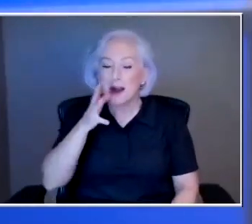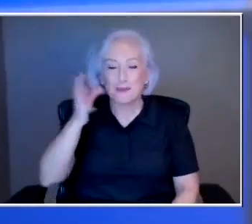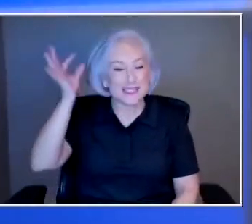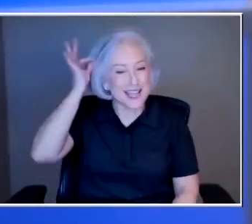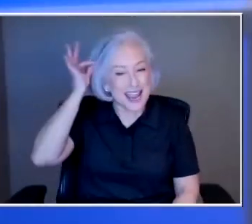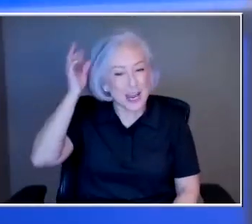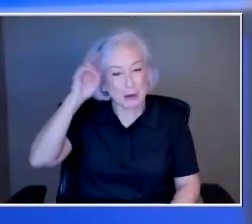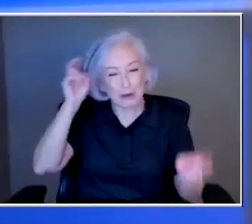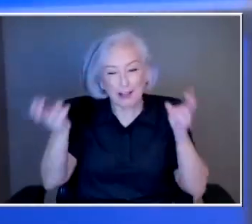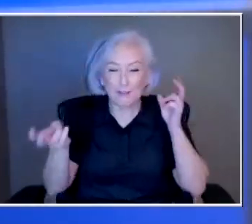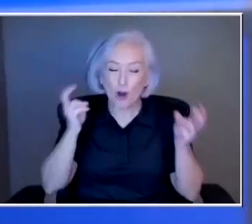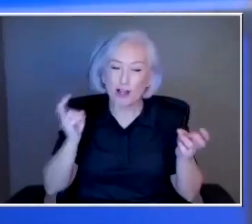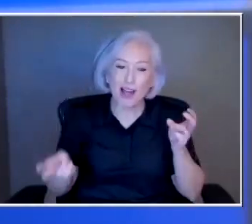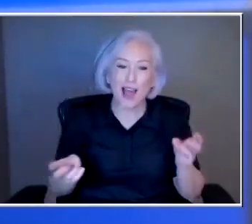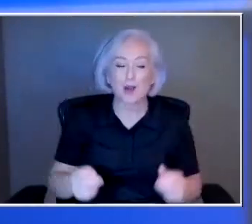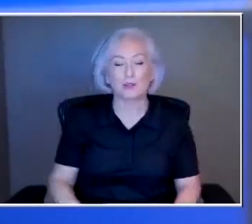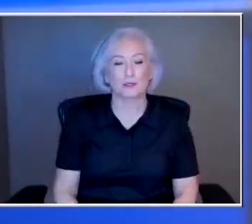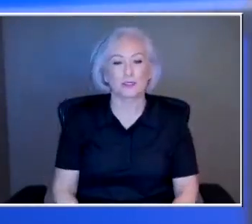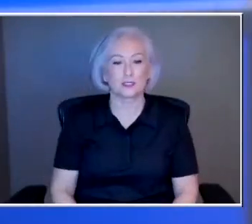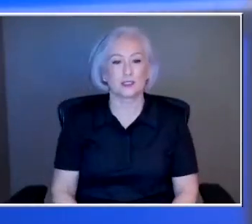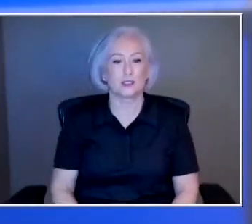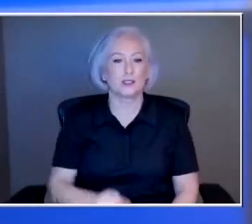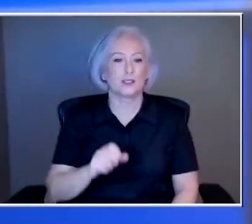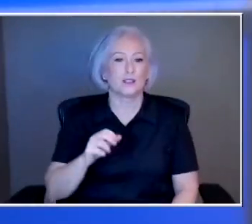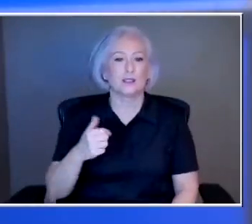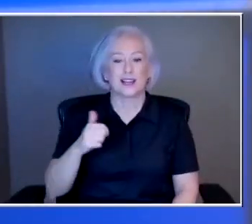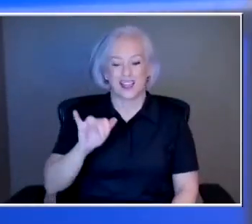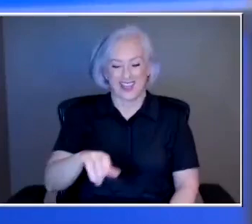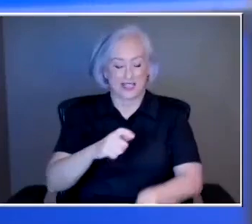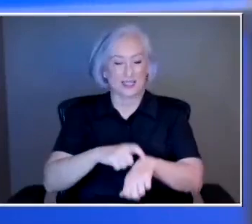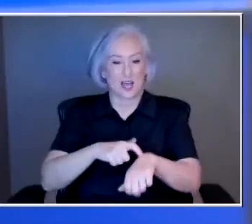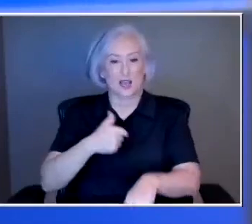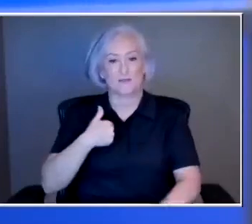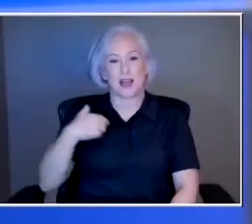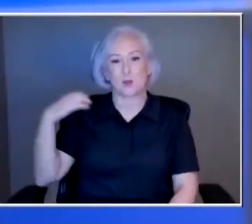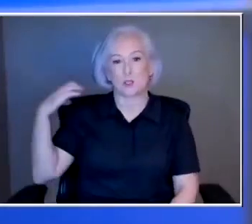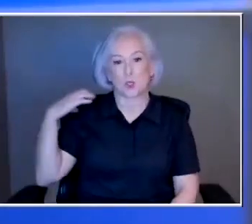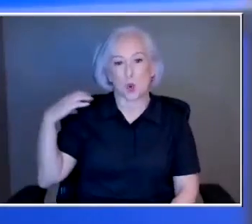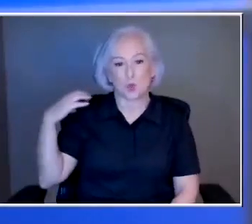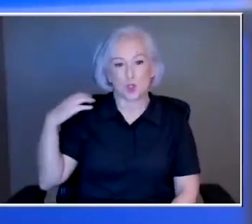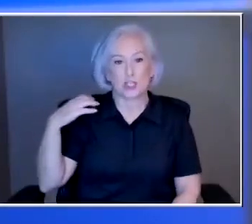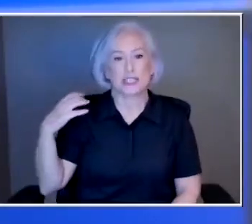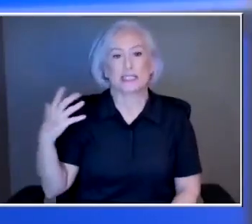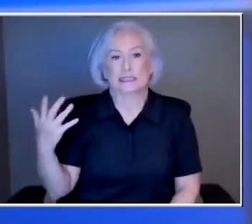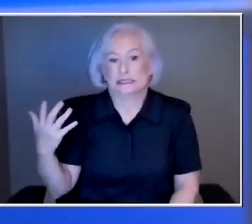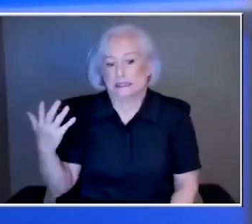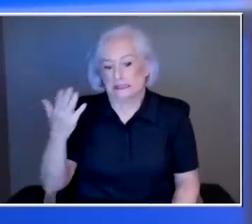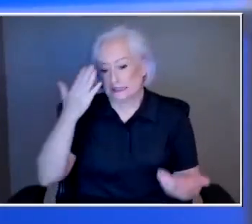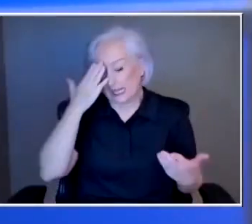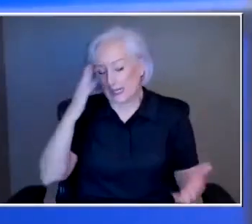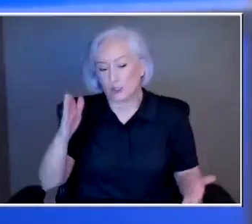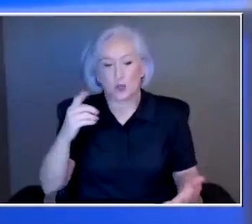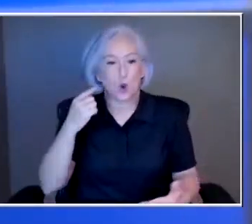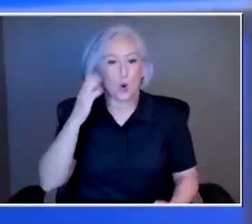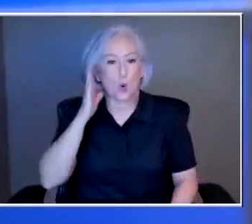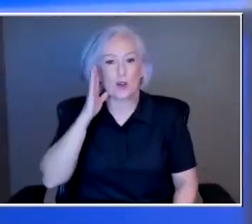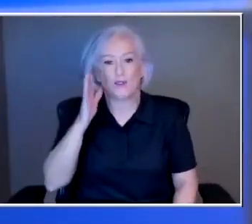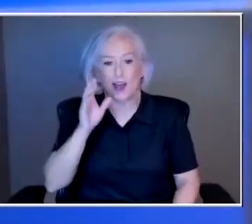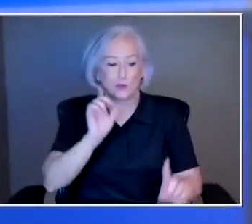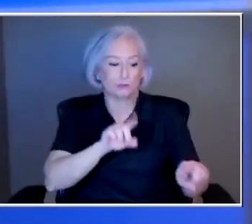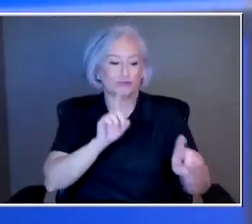Some was, I was coaching, and I was, I didn't know if I was gonna make it to all their games or